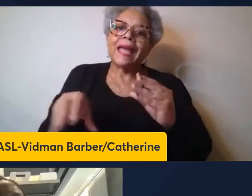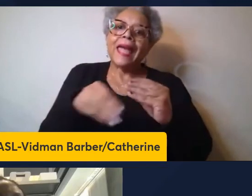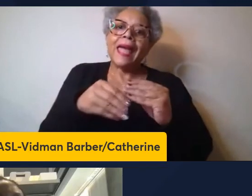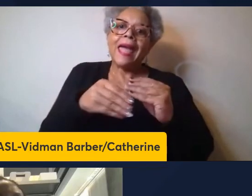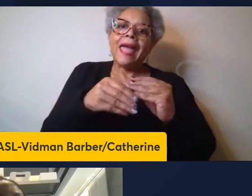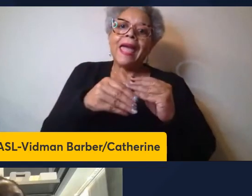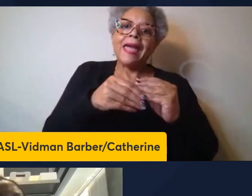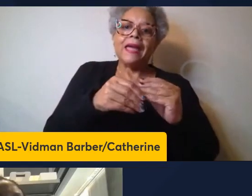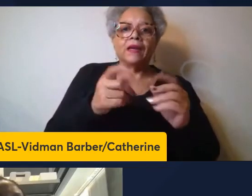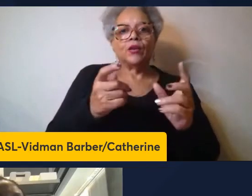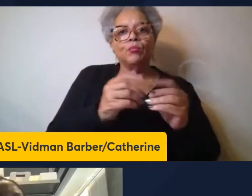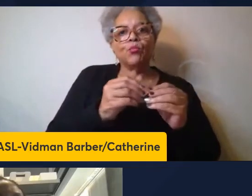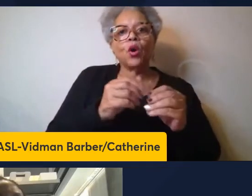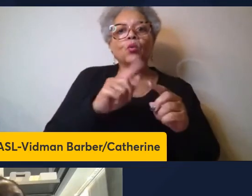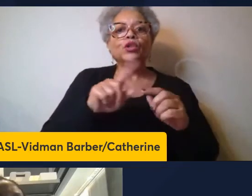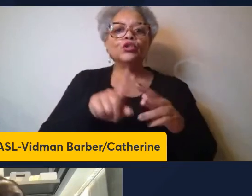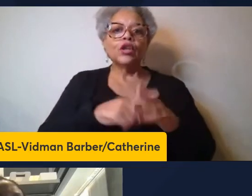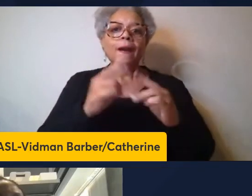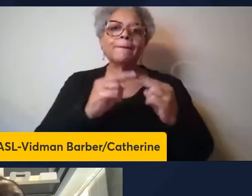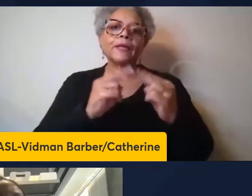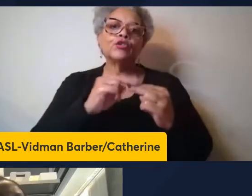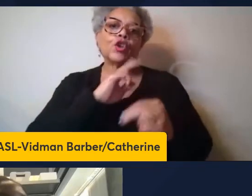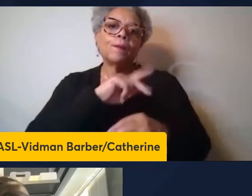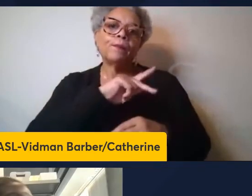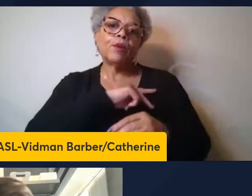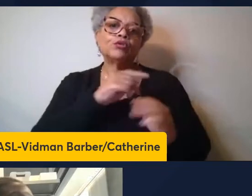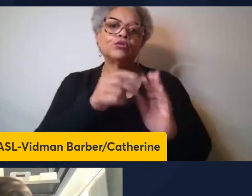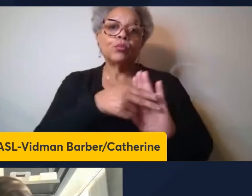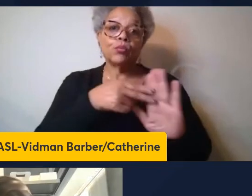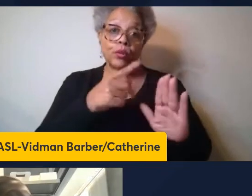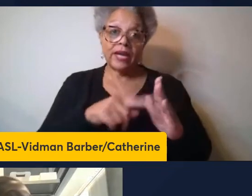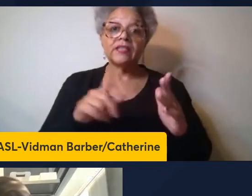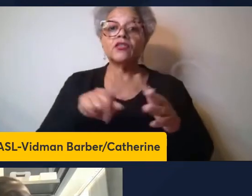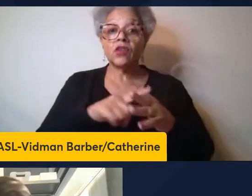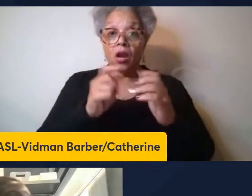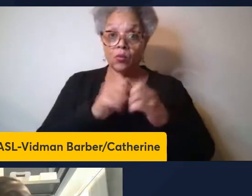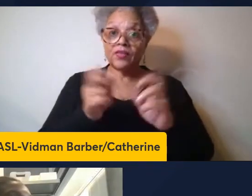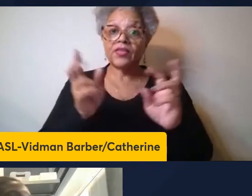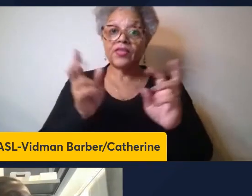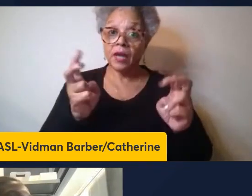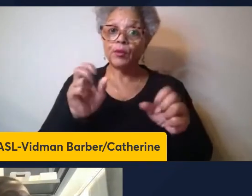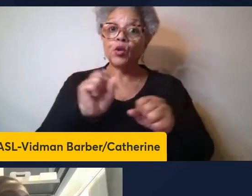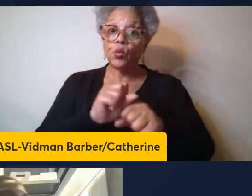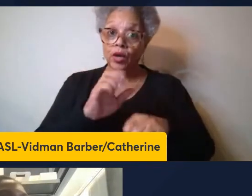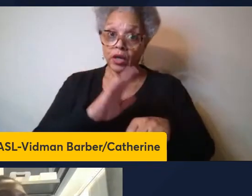building your personal brand too. So you can start with the topic you're working on now and then begin to open that up.